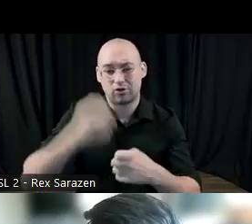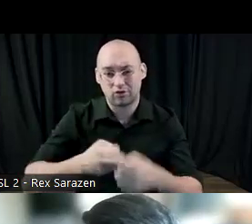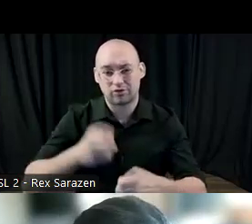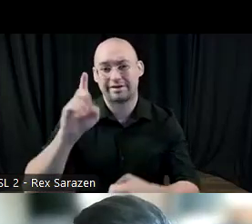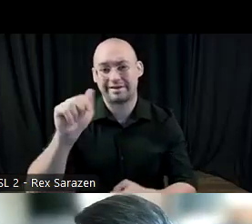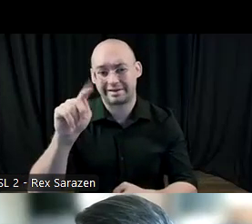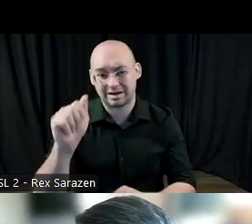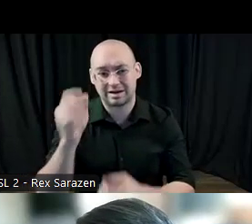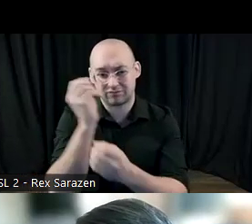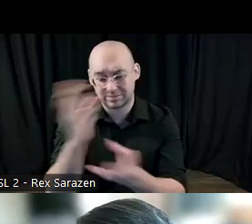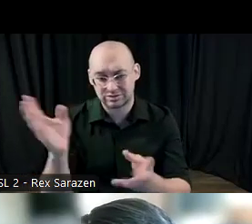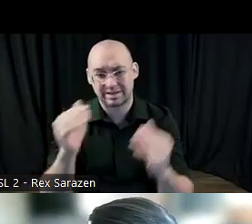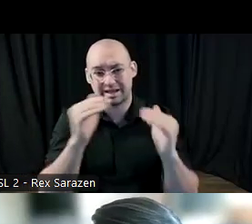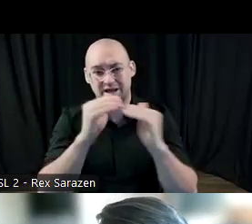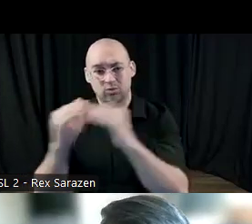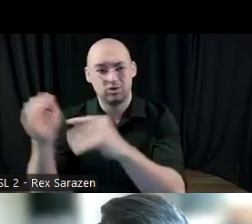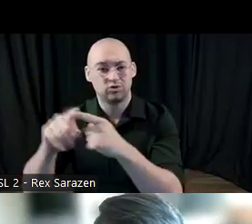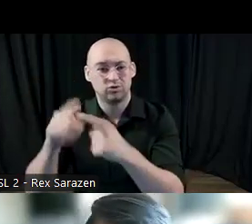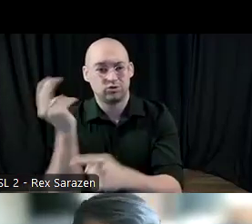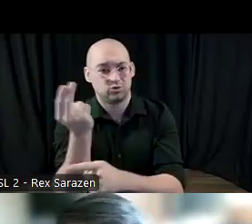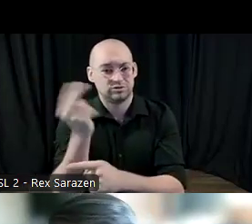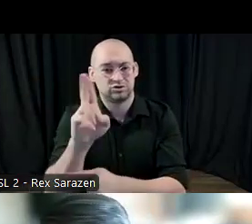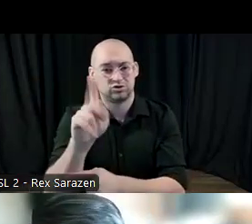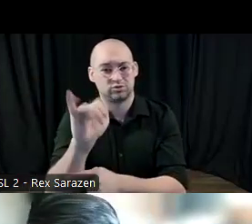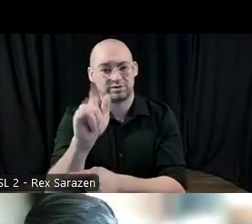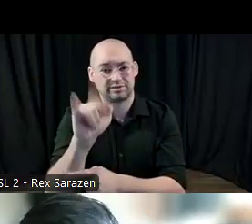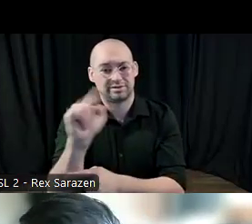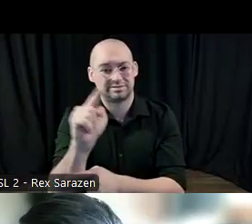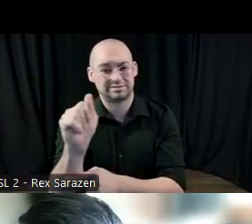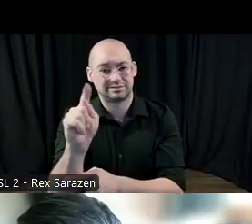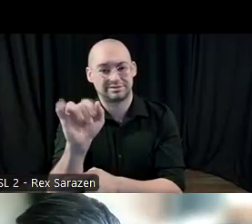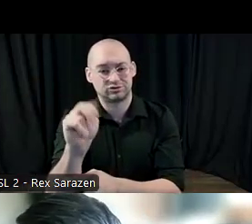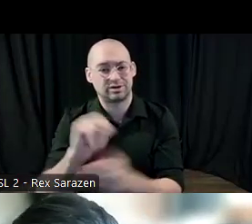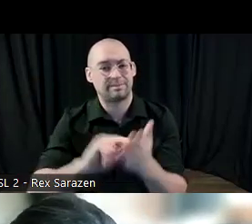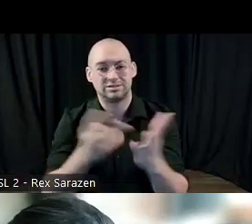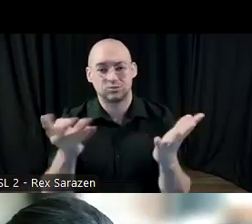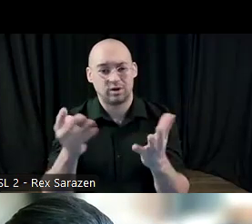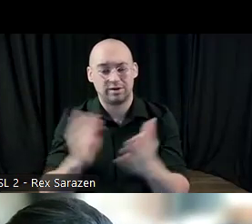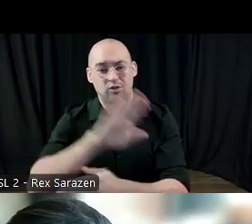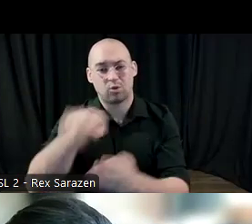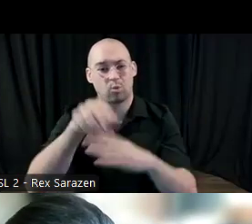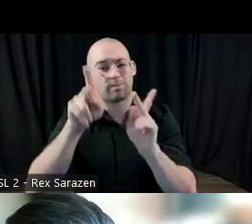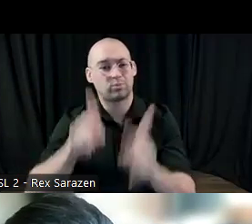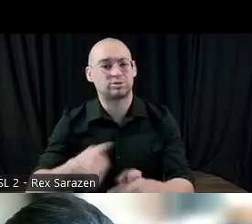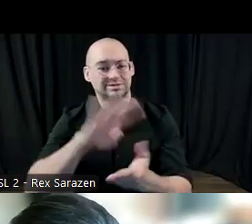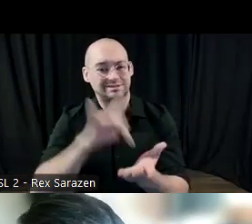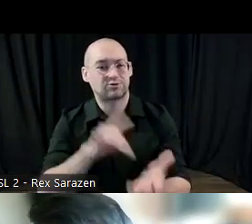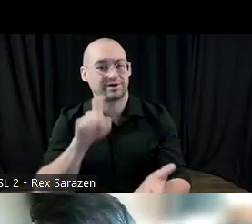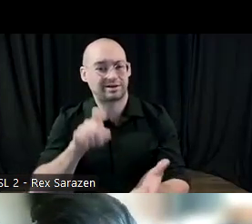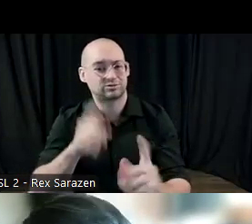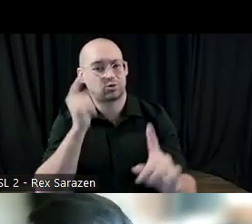equal to utilization, meaning the whole person-centered needs and